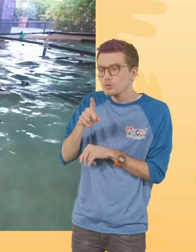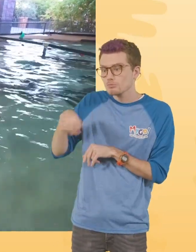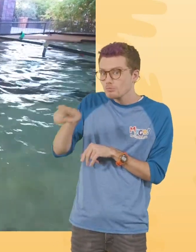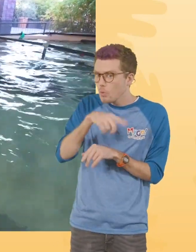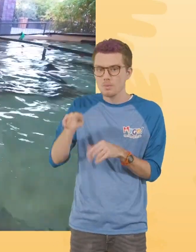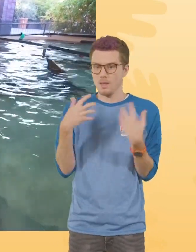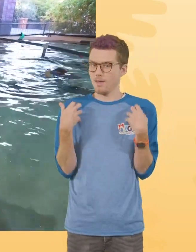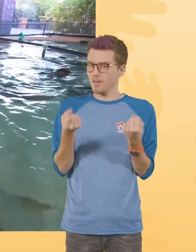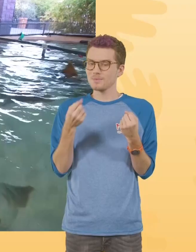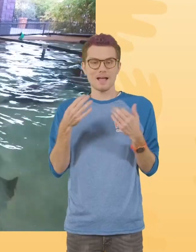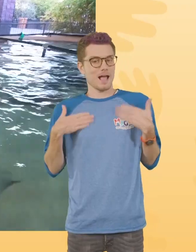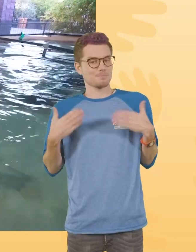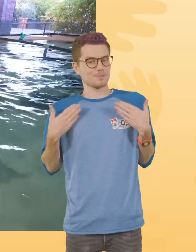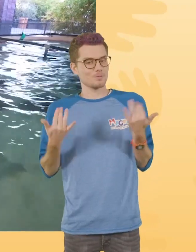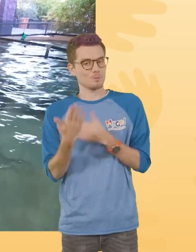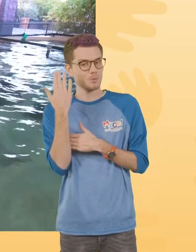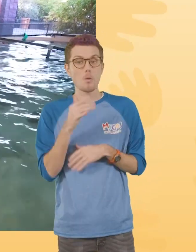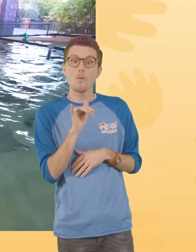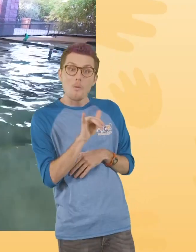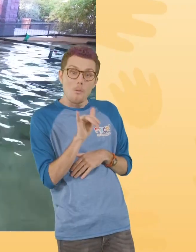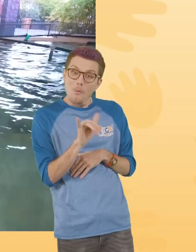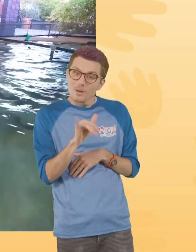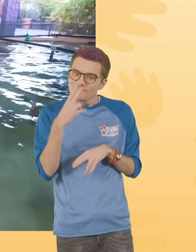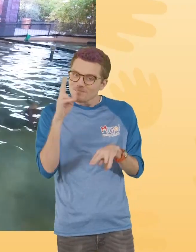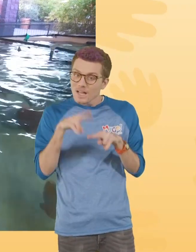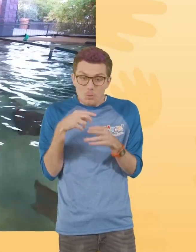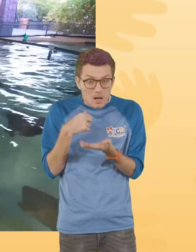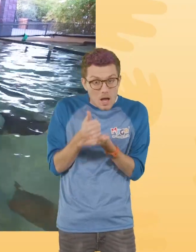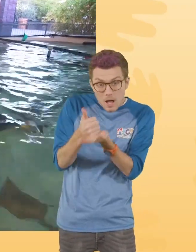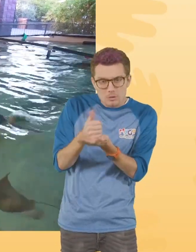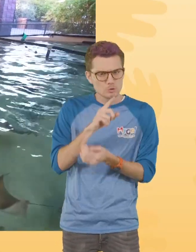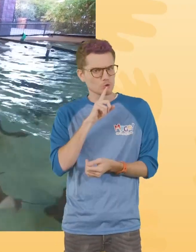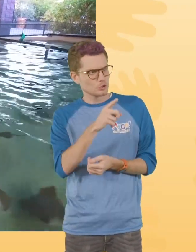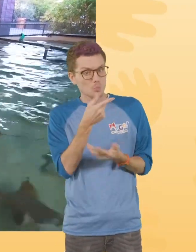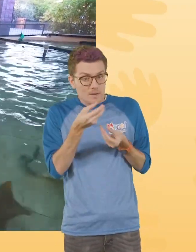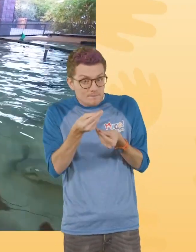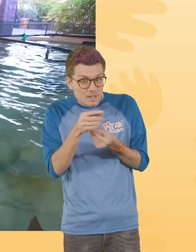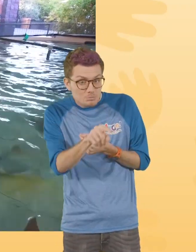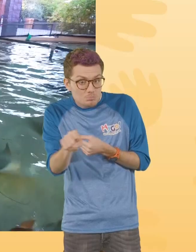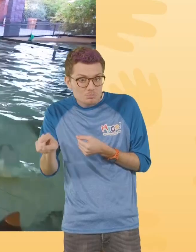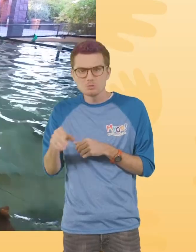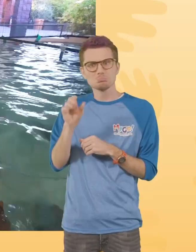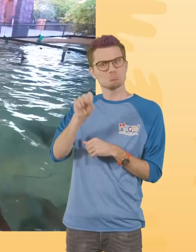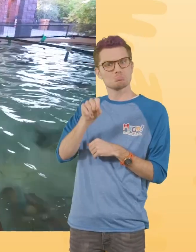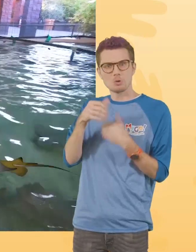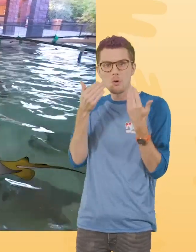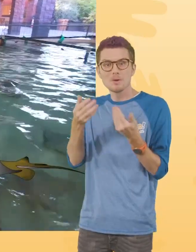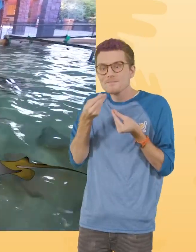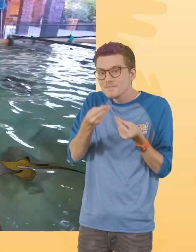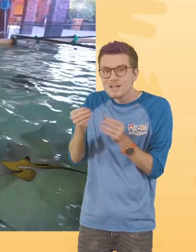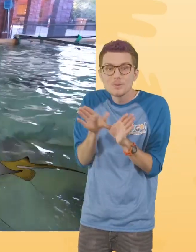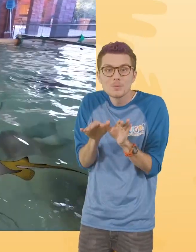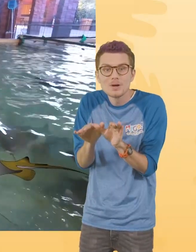and happy this morning. Ooh, that sounds like fun. Can I help? Sure. Would you like to feed some? Ooh, yeah. Let's feed the